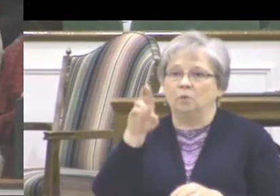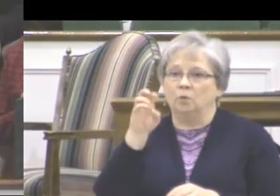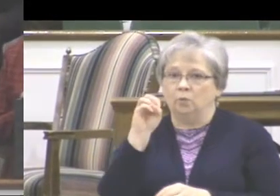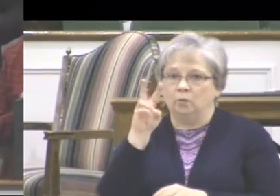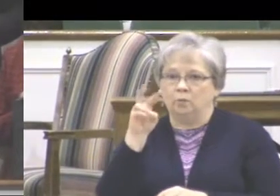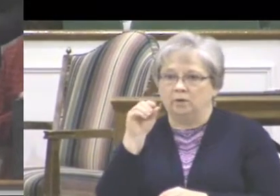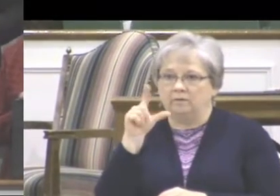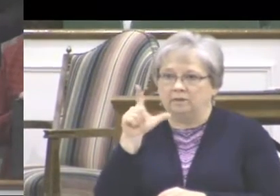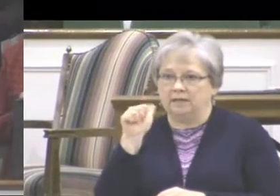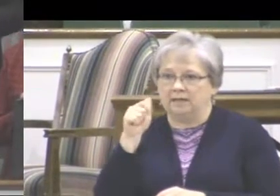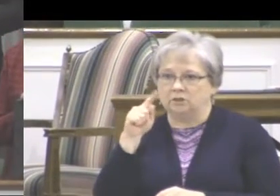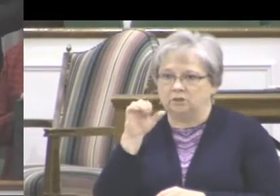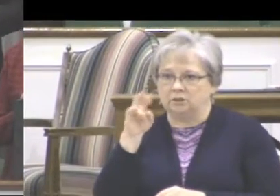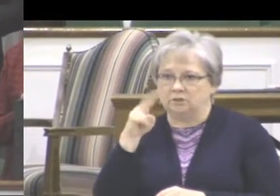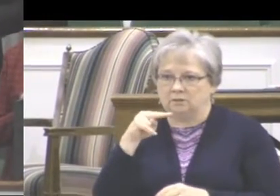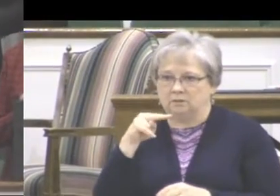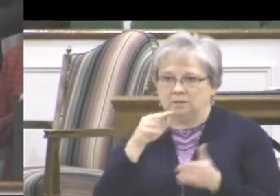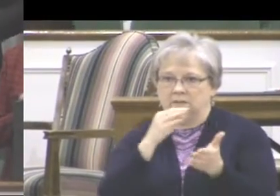Revelation chapter